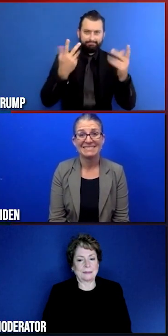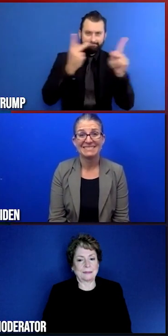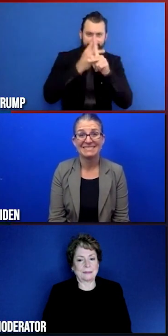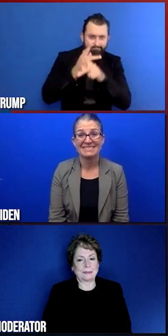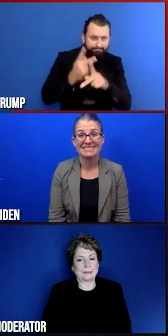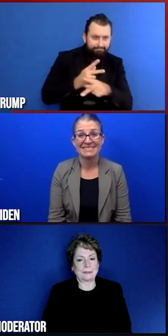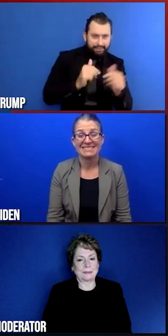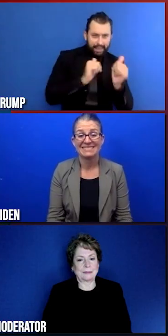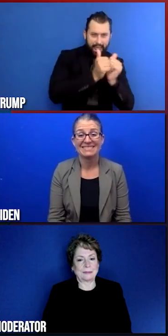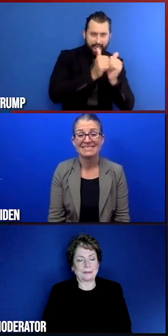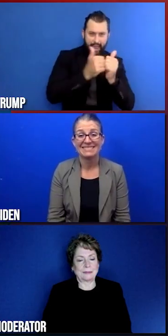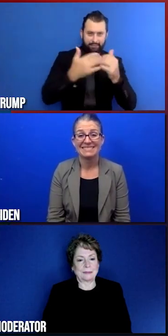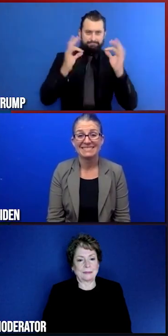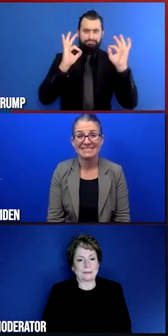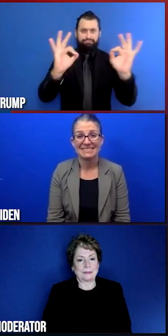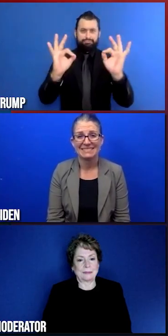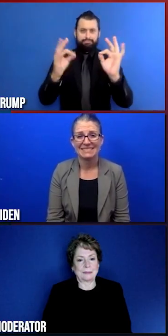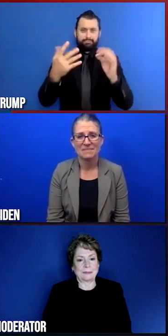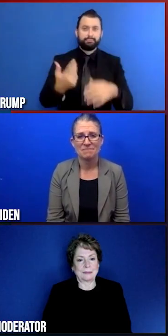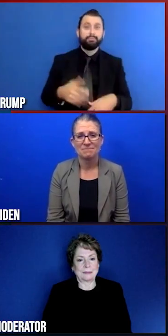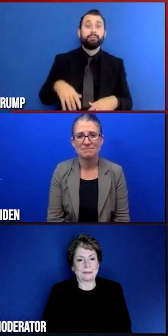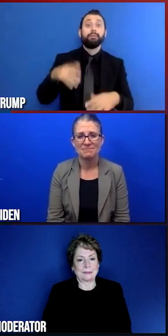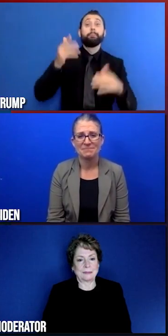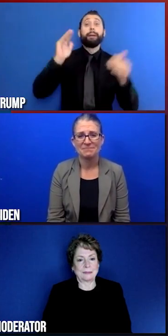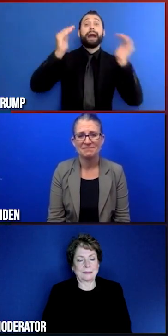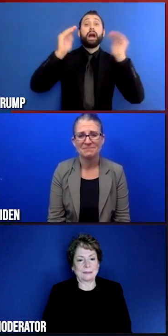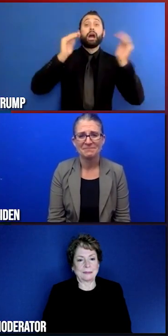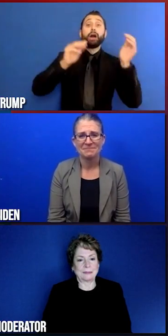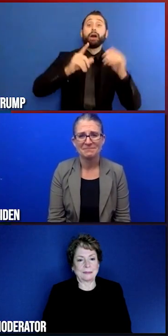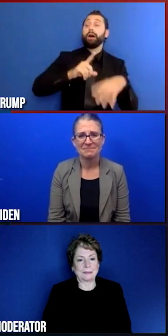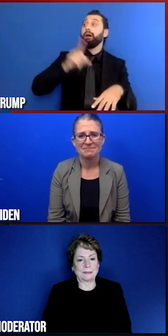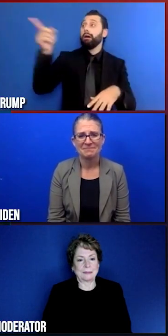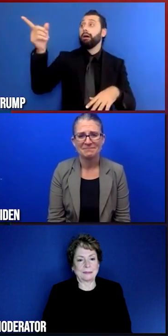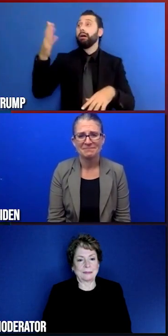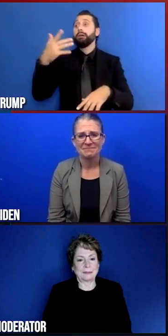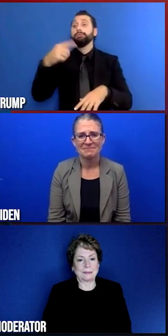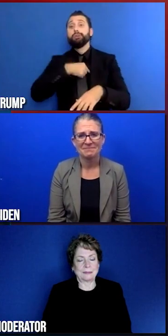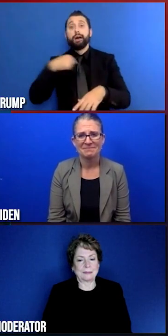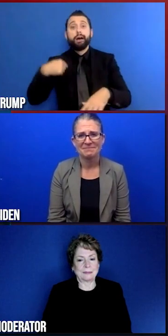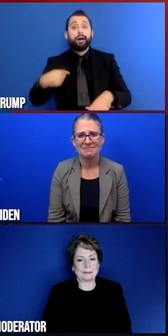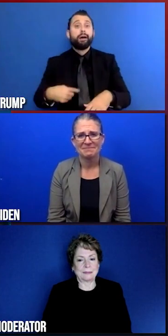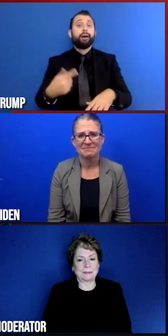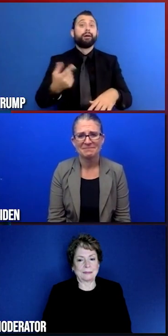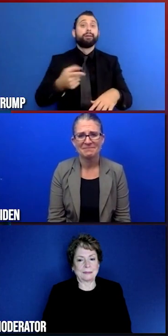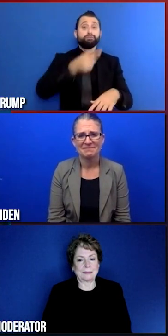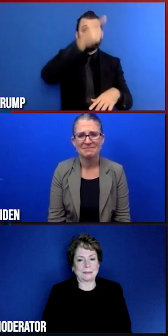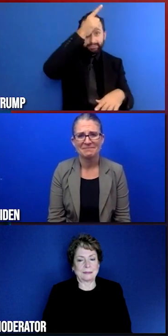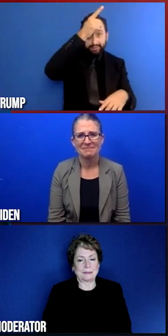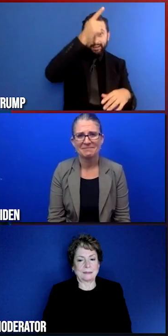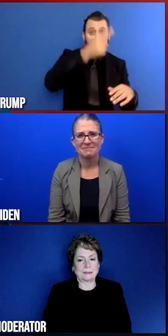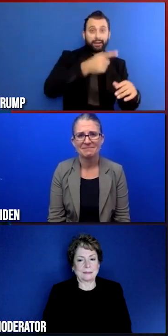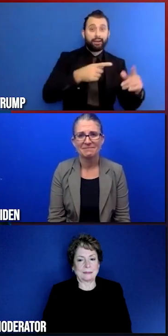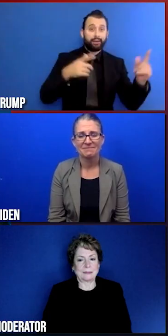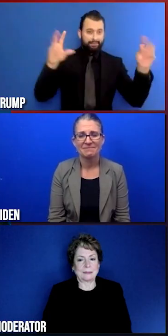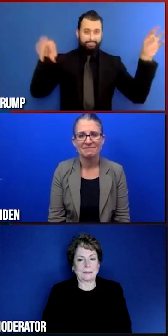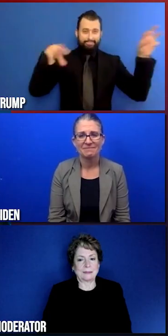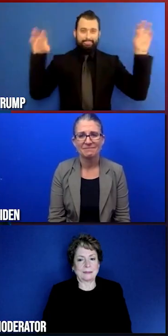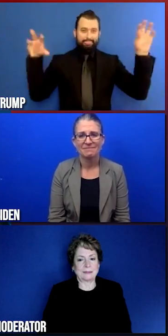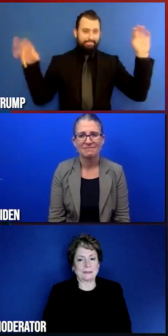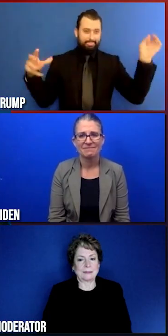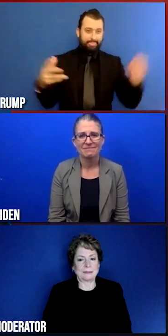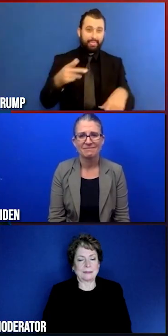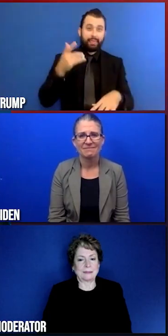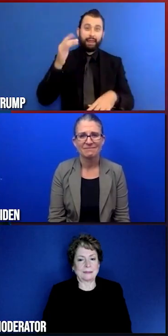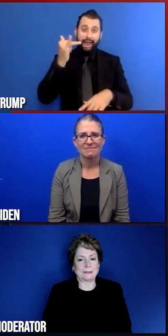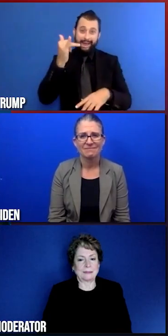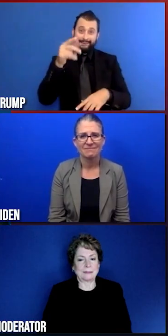and China. And the fumes coming up, if you're a believer in carbon emission, the fumes coming up to make these massive windmills